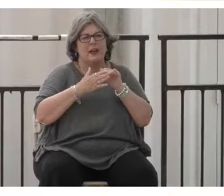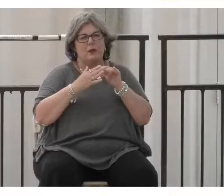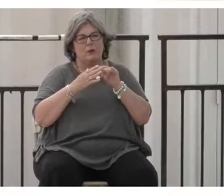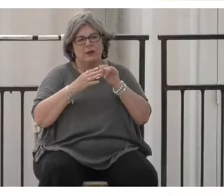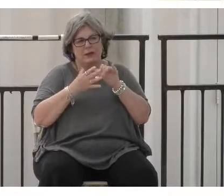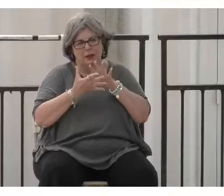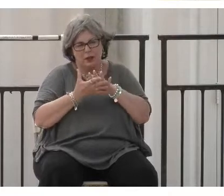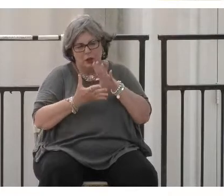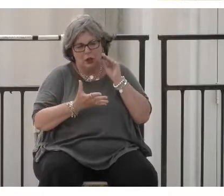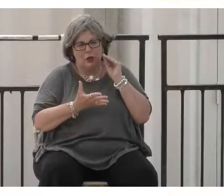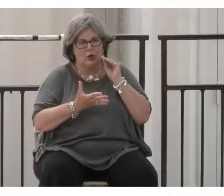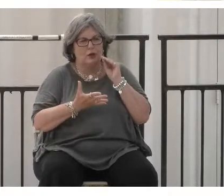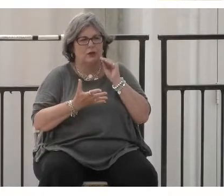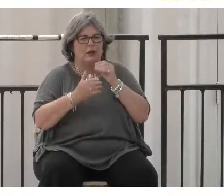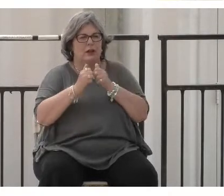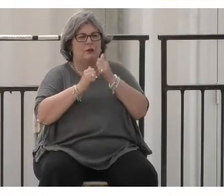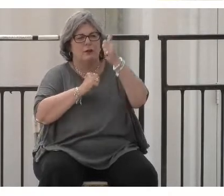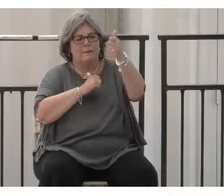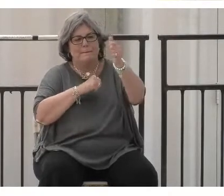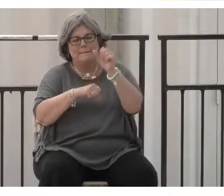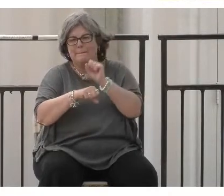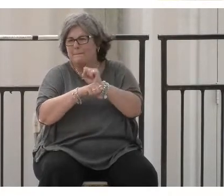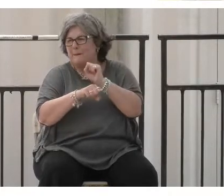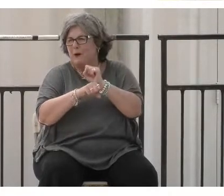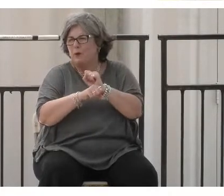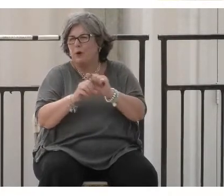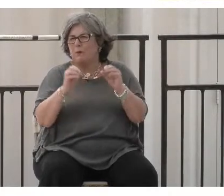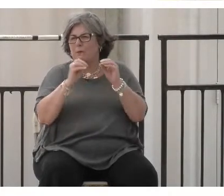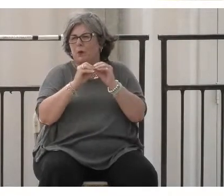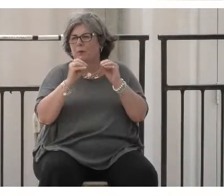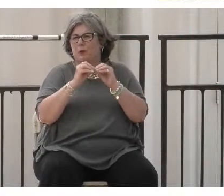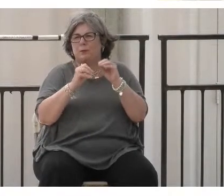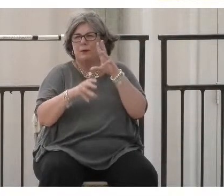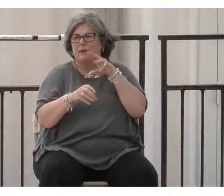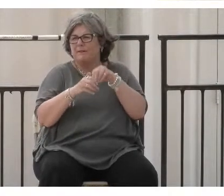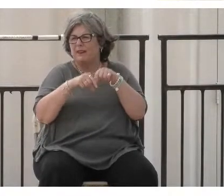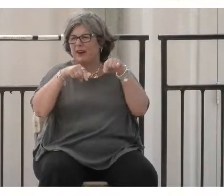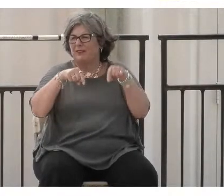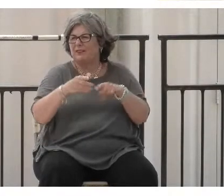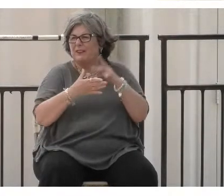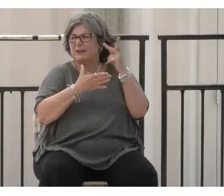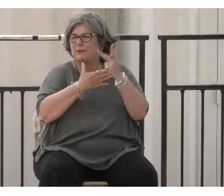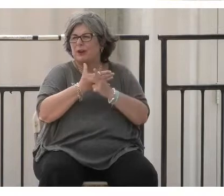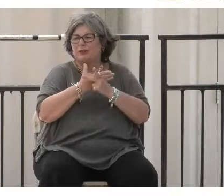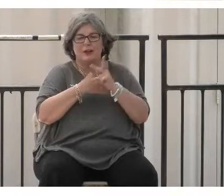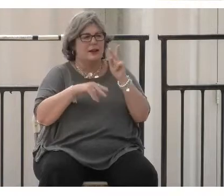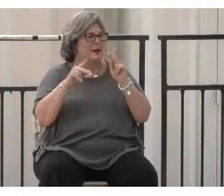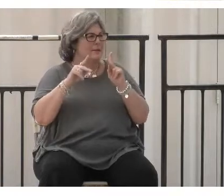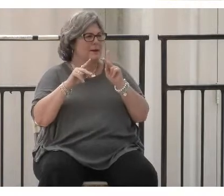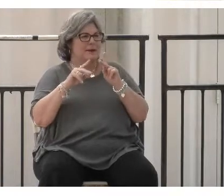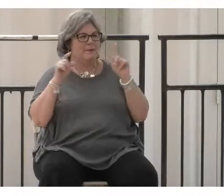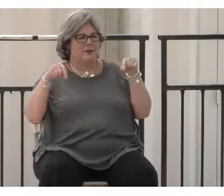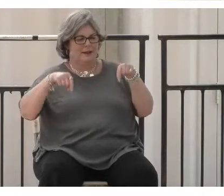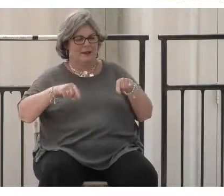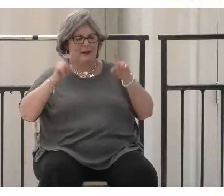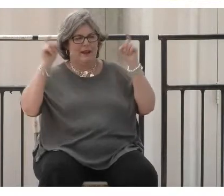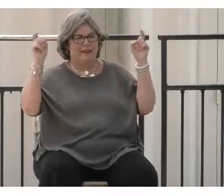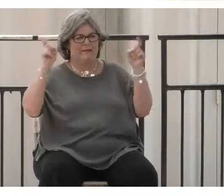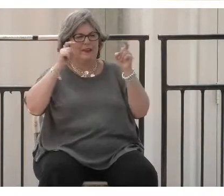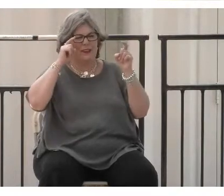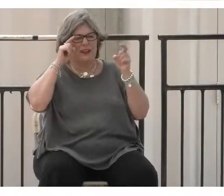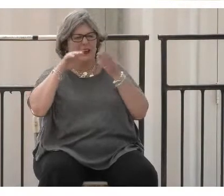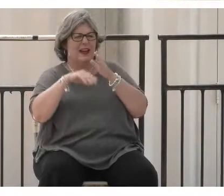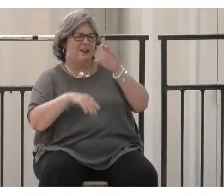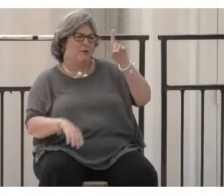it, taking advantage of remote work, was to bring more people in. So for all the people that you see here on the festival, and we've actually have